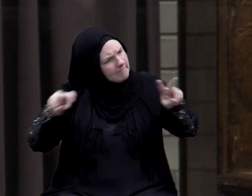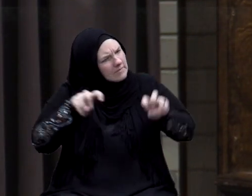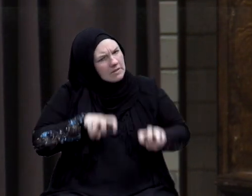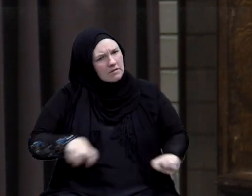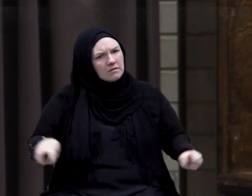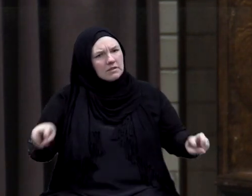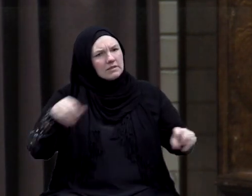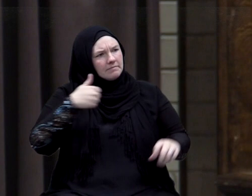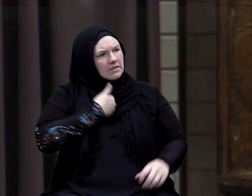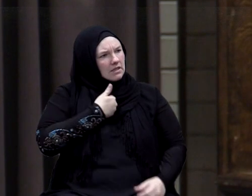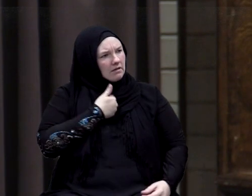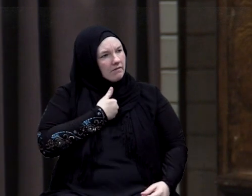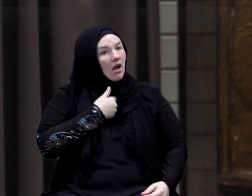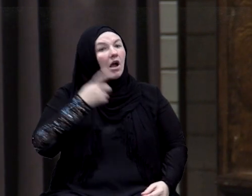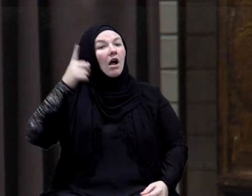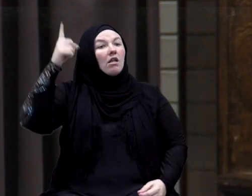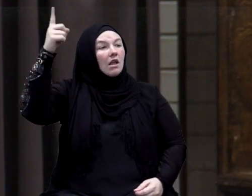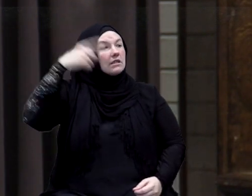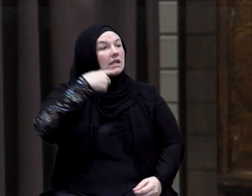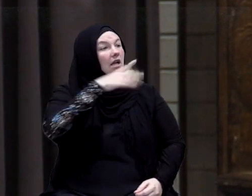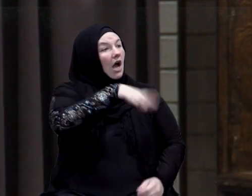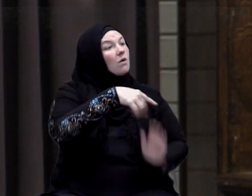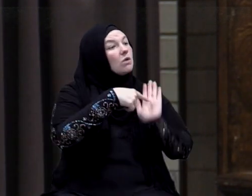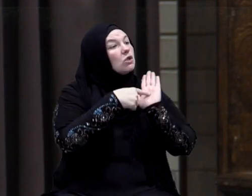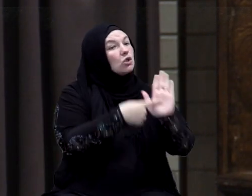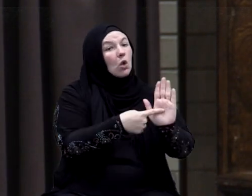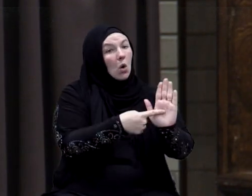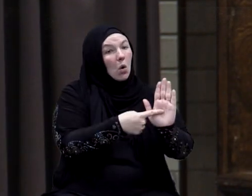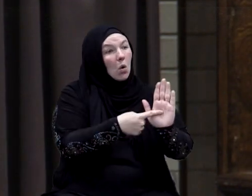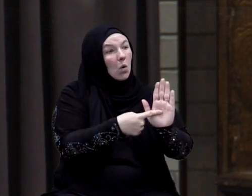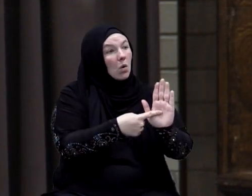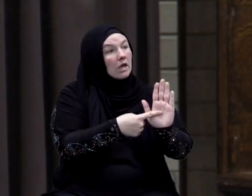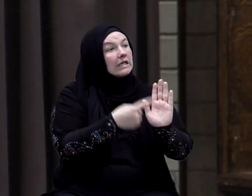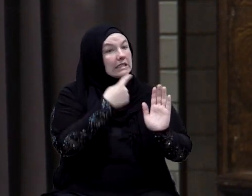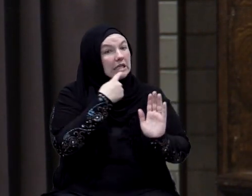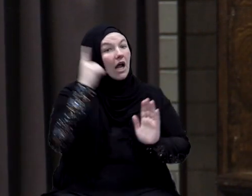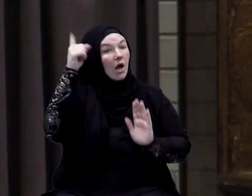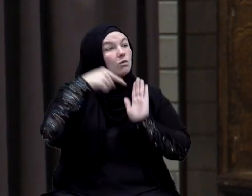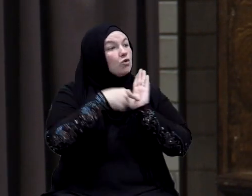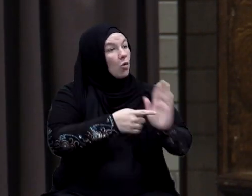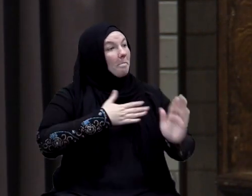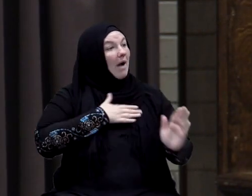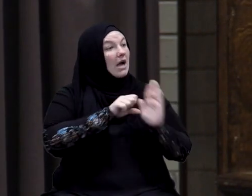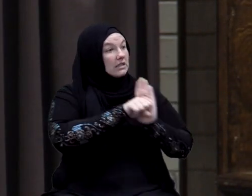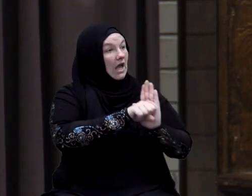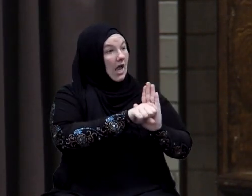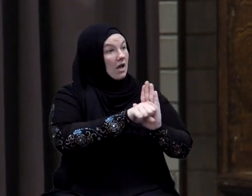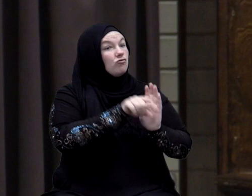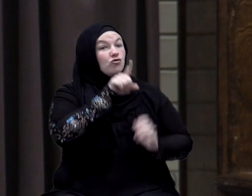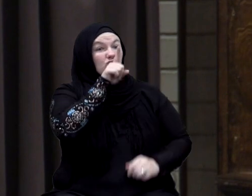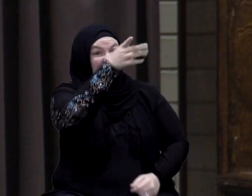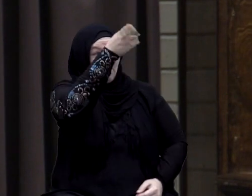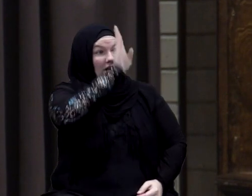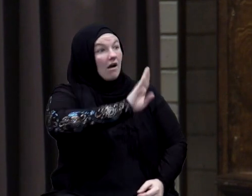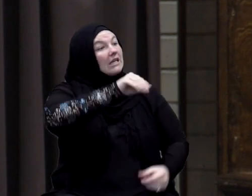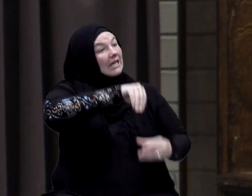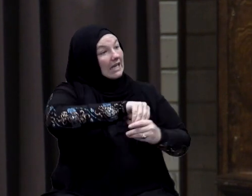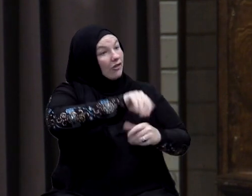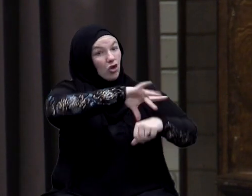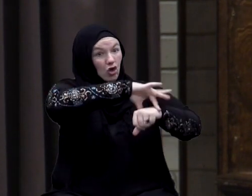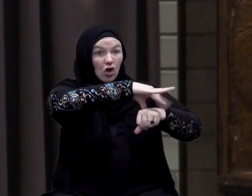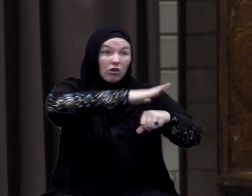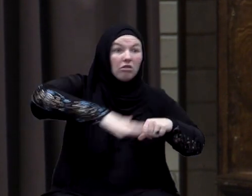We will show them our signs, both in the horizons and in themselves, until they know that